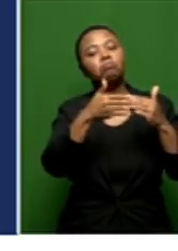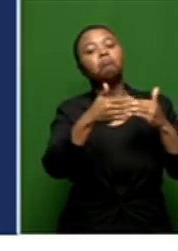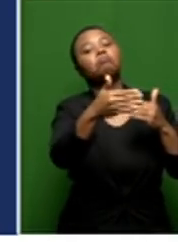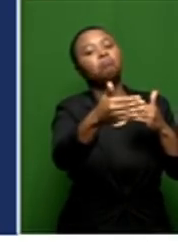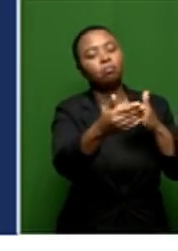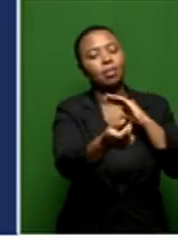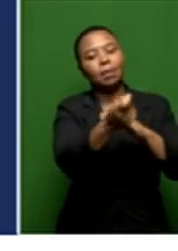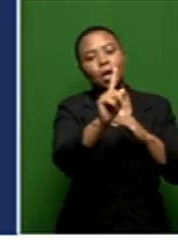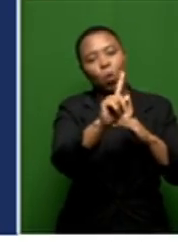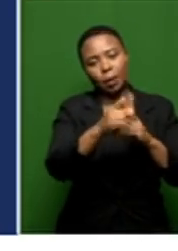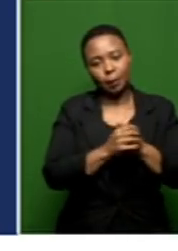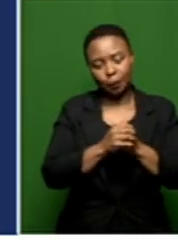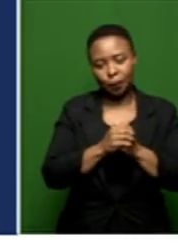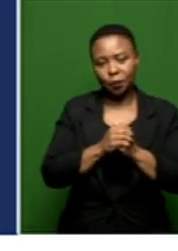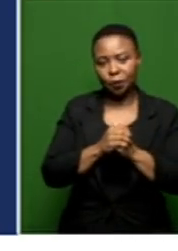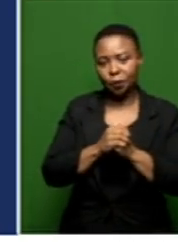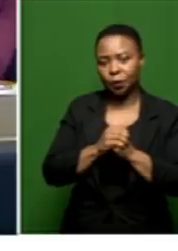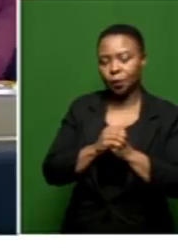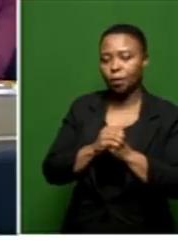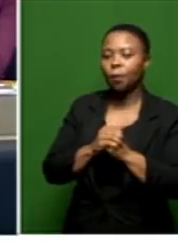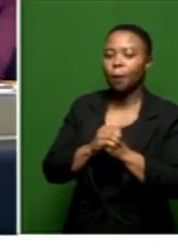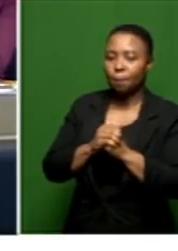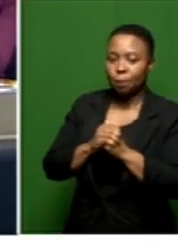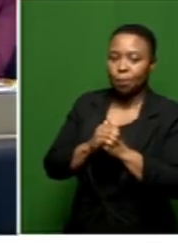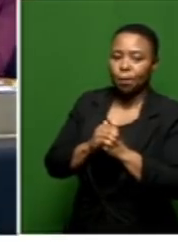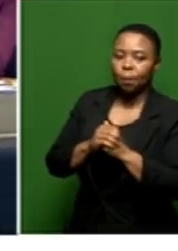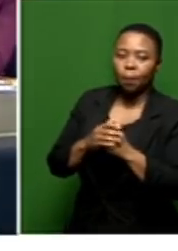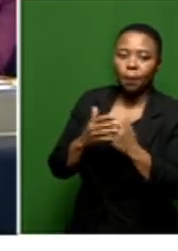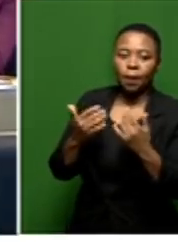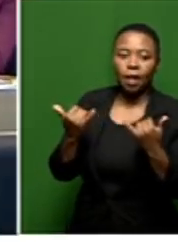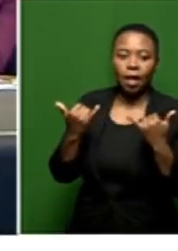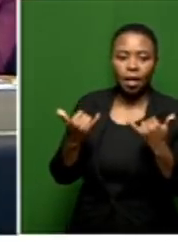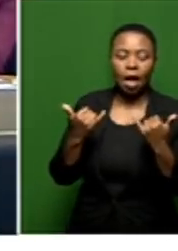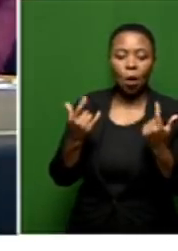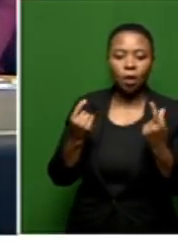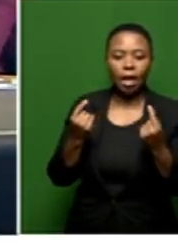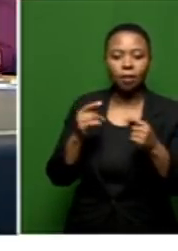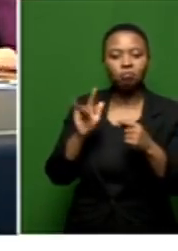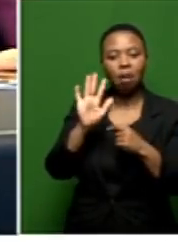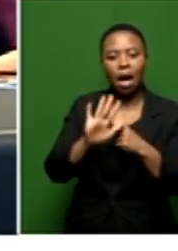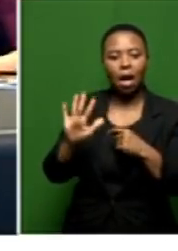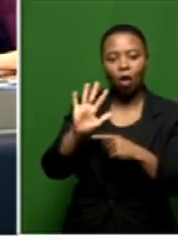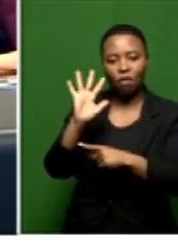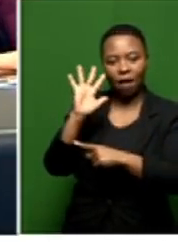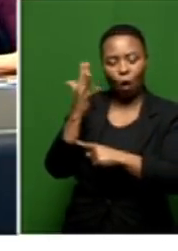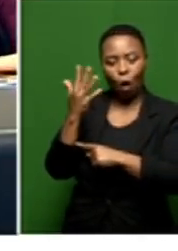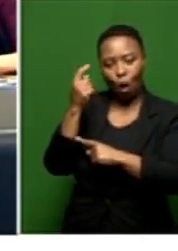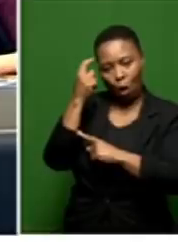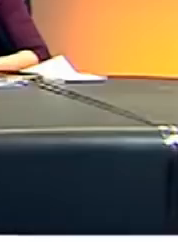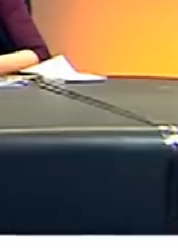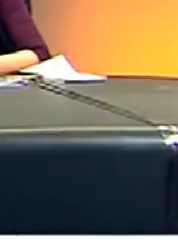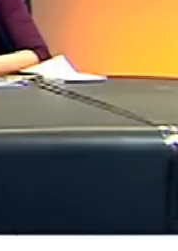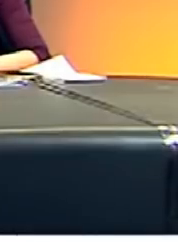election? Okay. So what we've done is around about 5 o'clock this morning, we gave